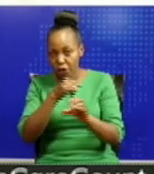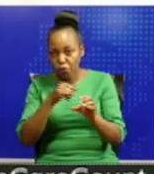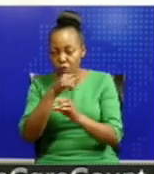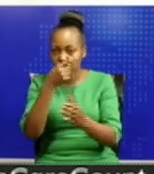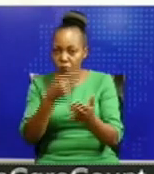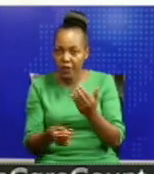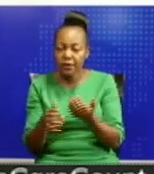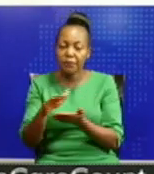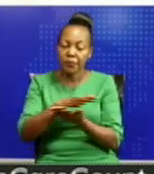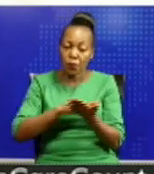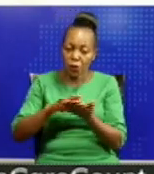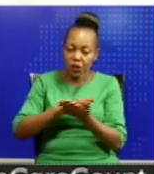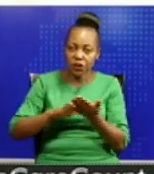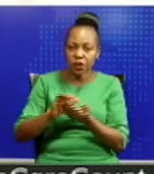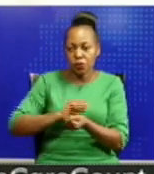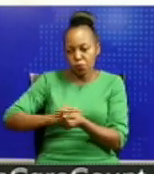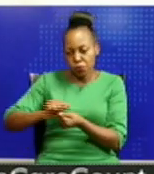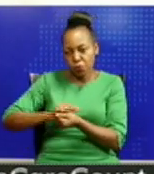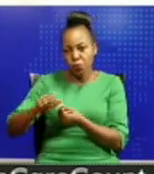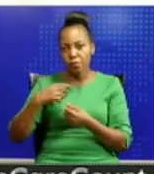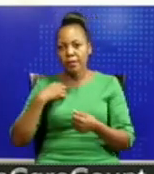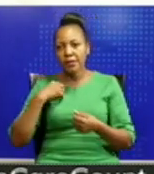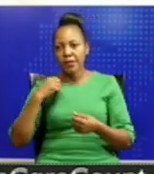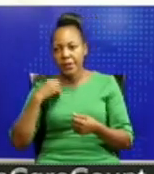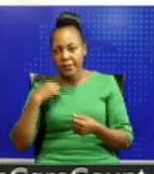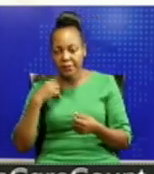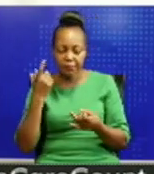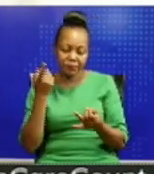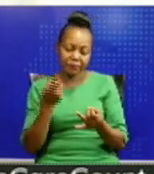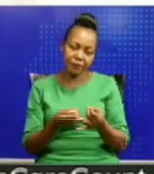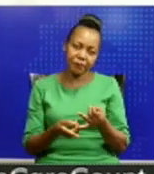includes washing clothes,